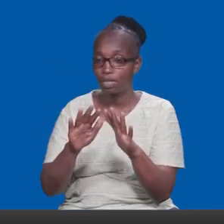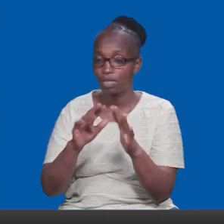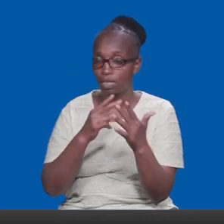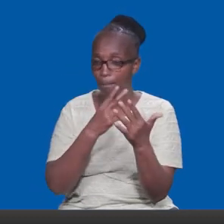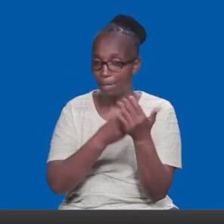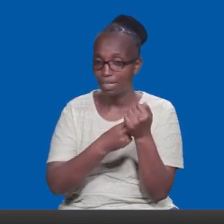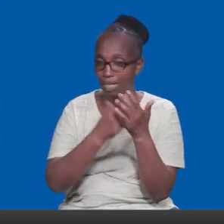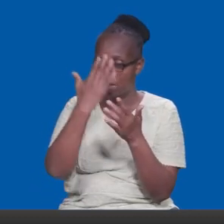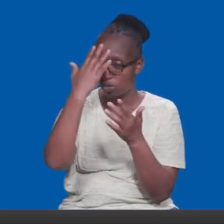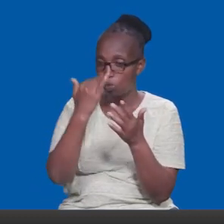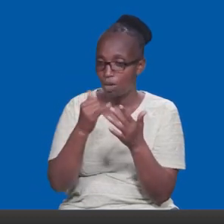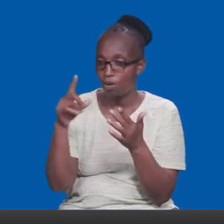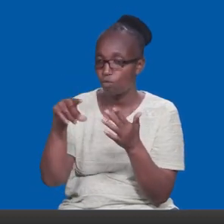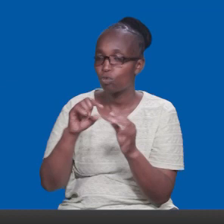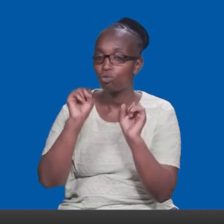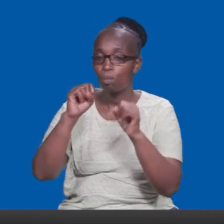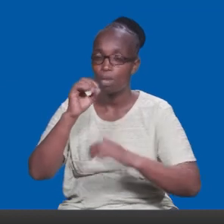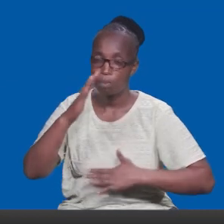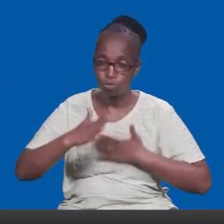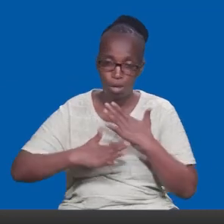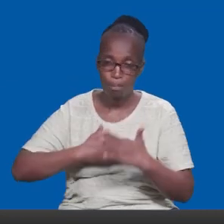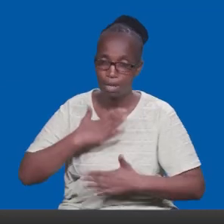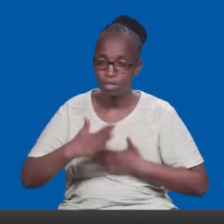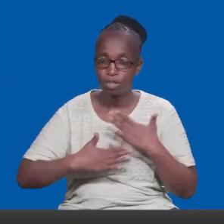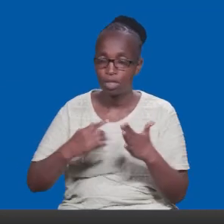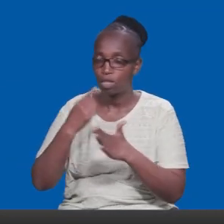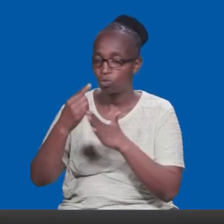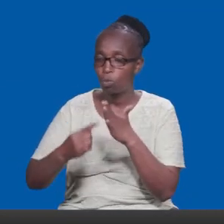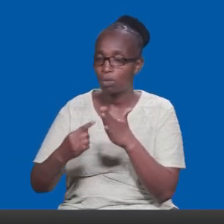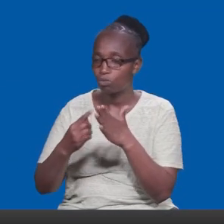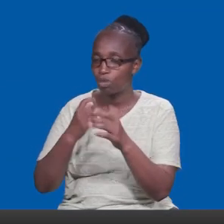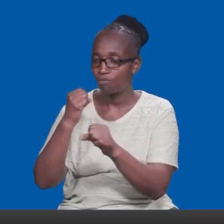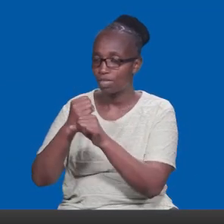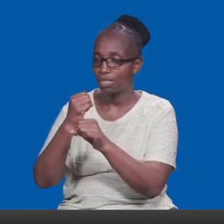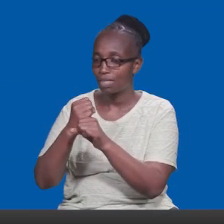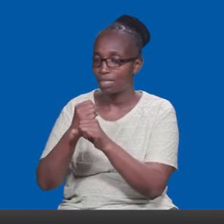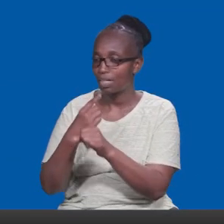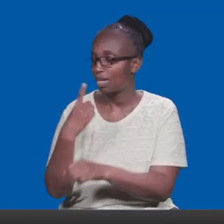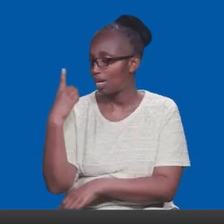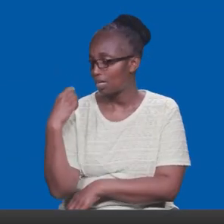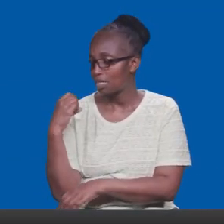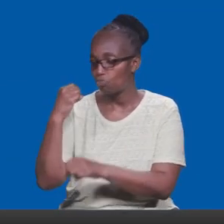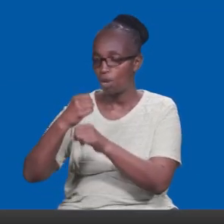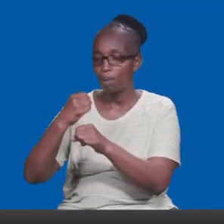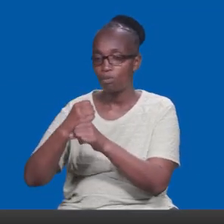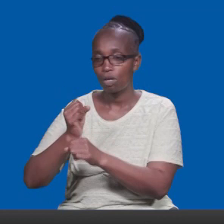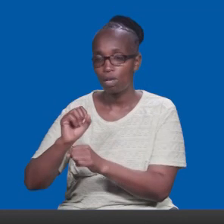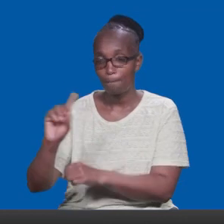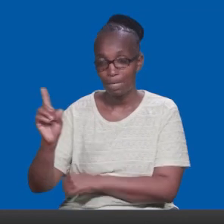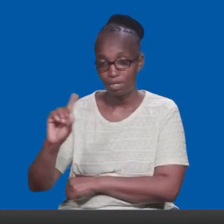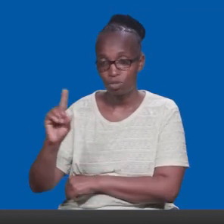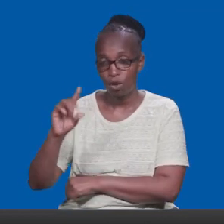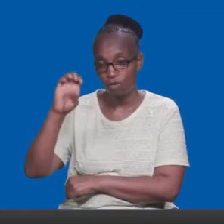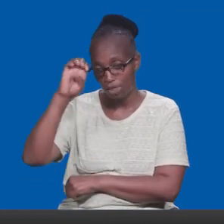is the engagement with our partners, our key players, and I'll mention some of them so that you can appreciate what I'm